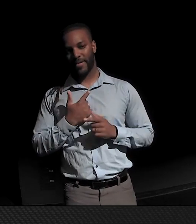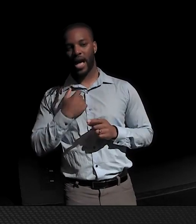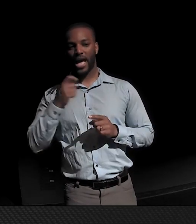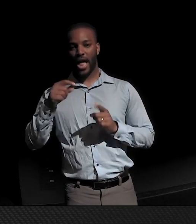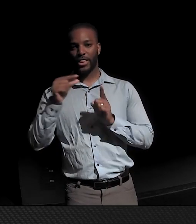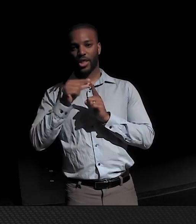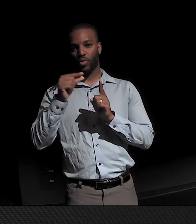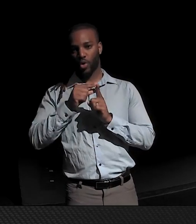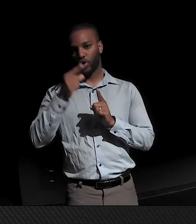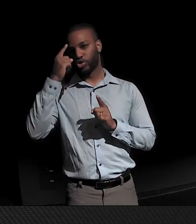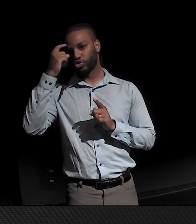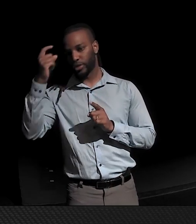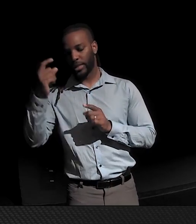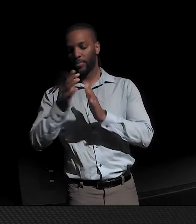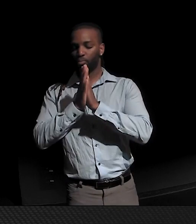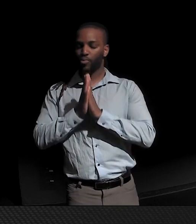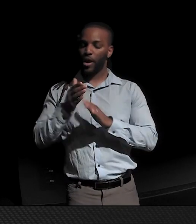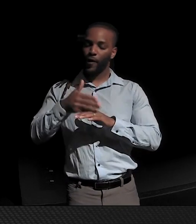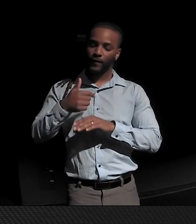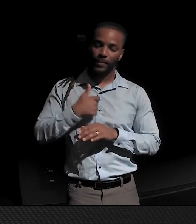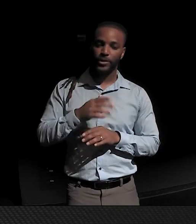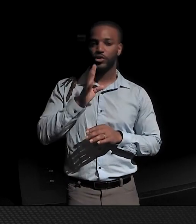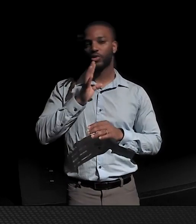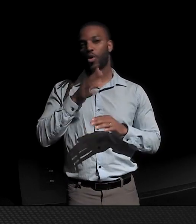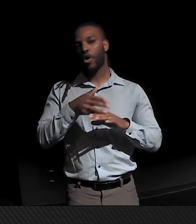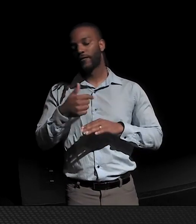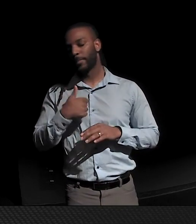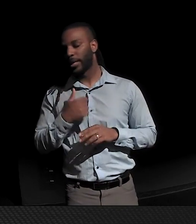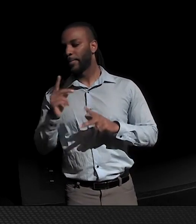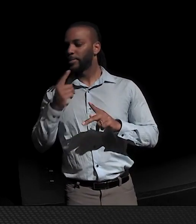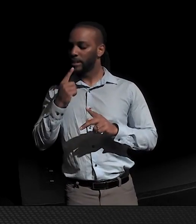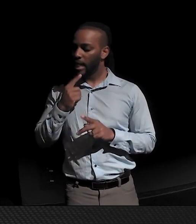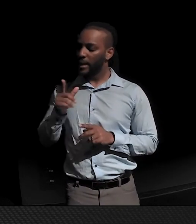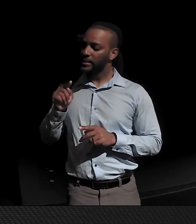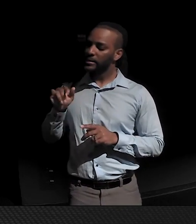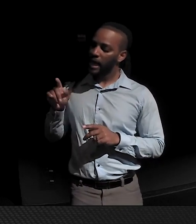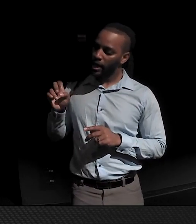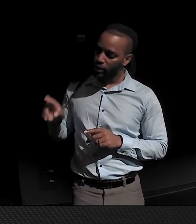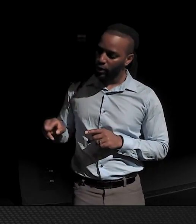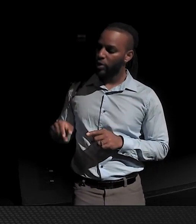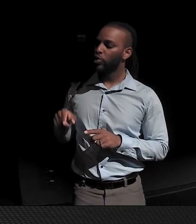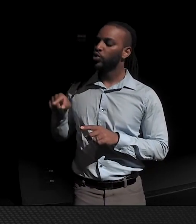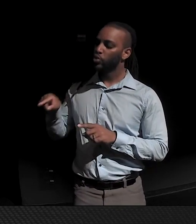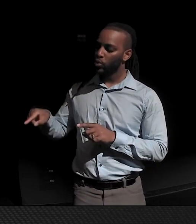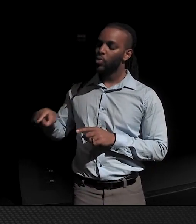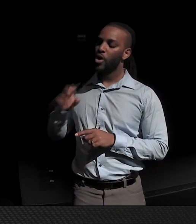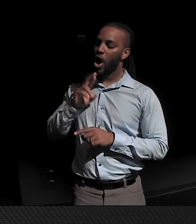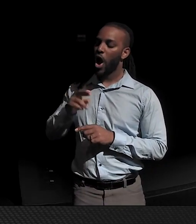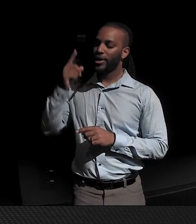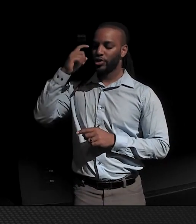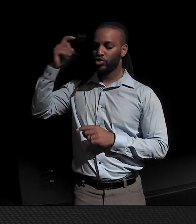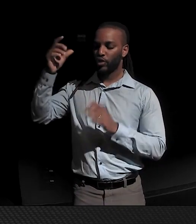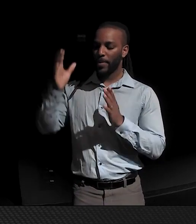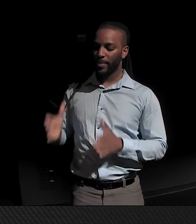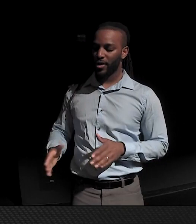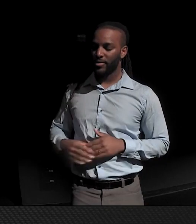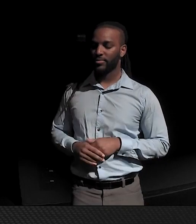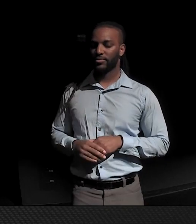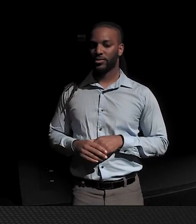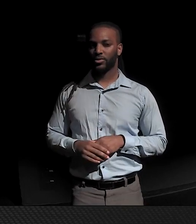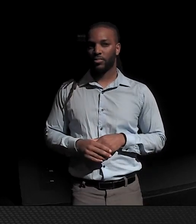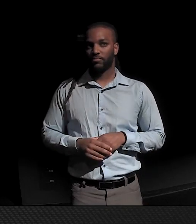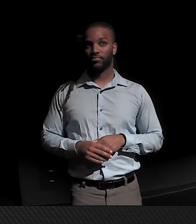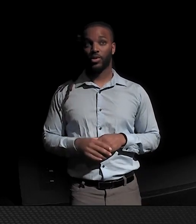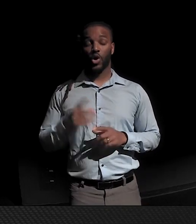I've had the word dream prayed over me. I've had it spoken over me. People said things like, Ty, you're a dreamer. You're a dreamer. And so when